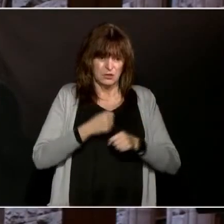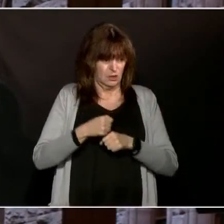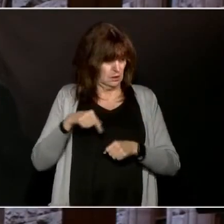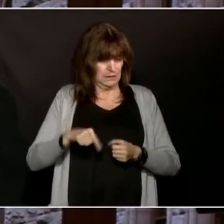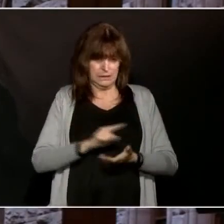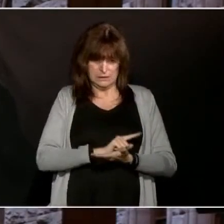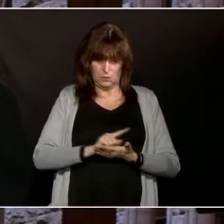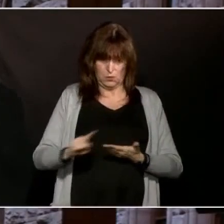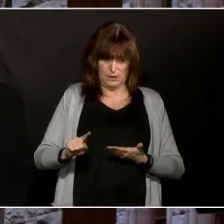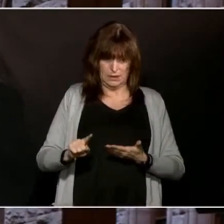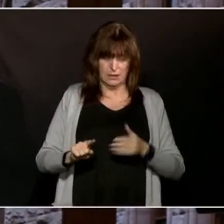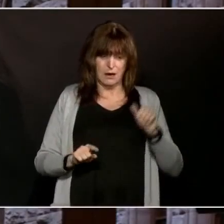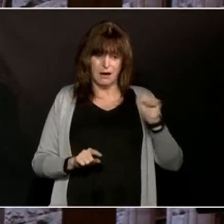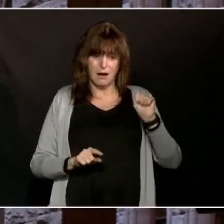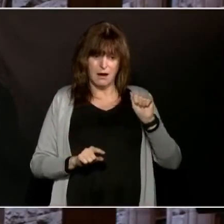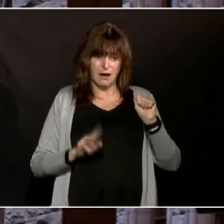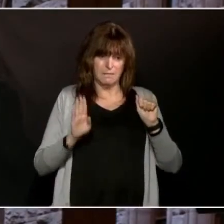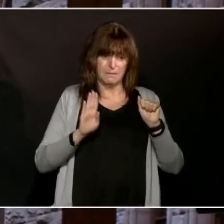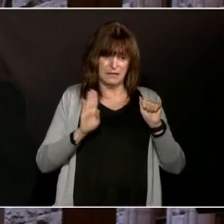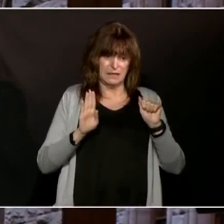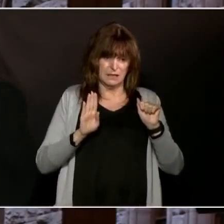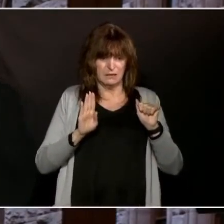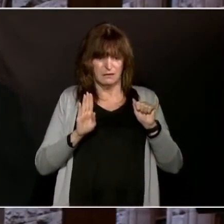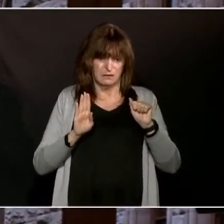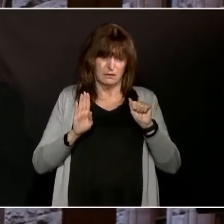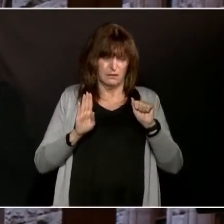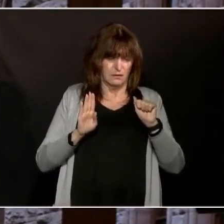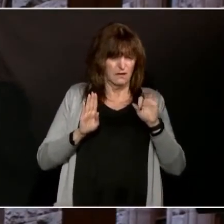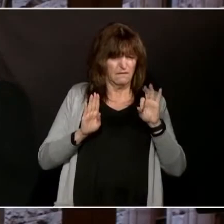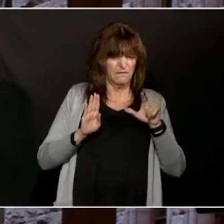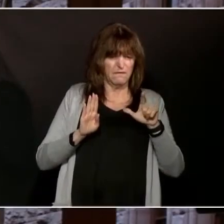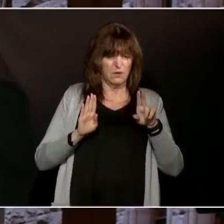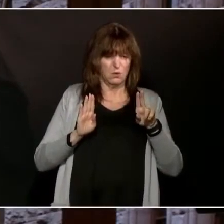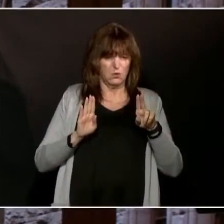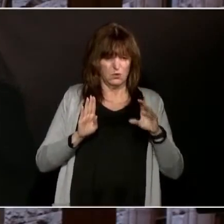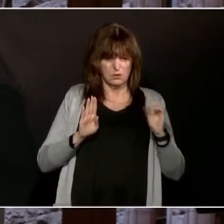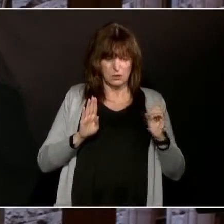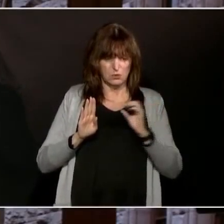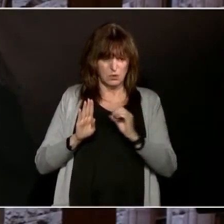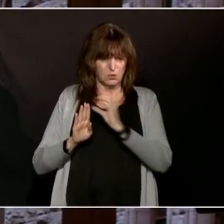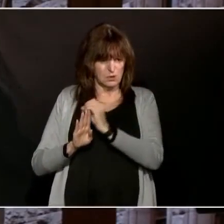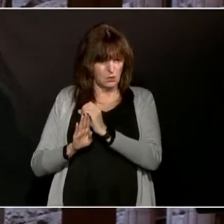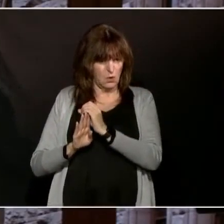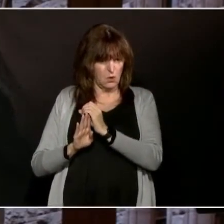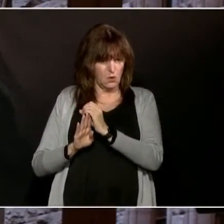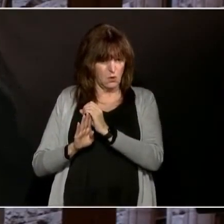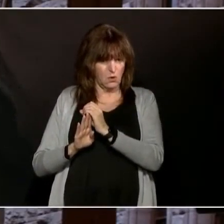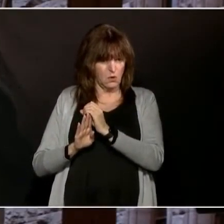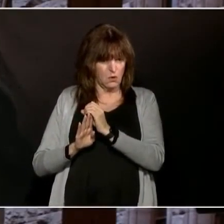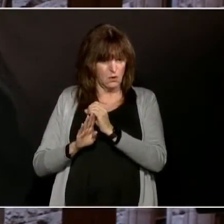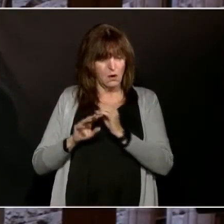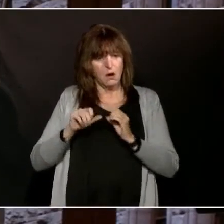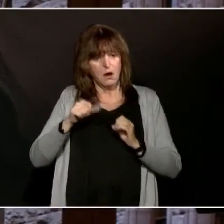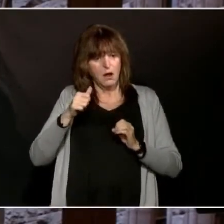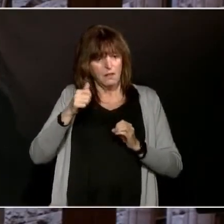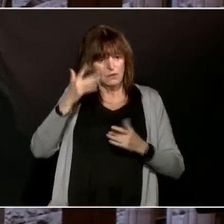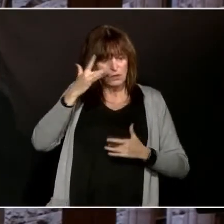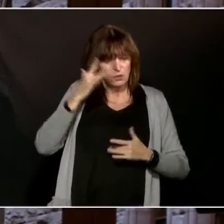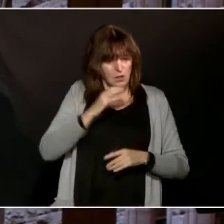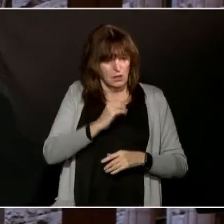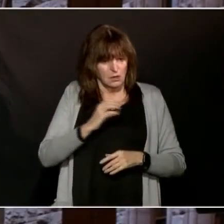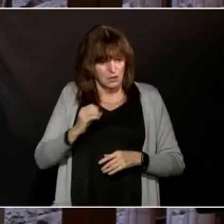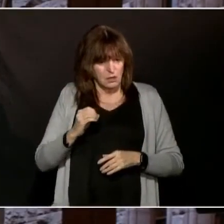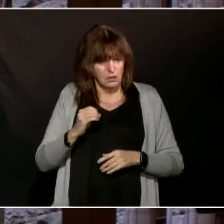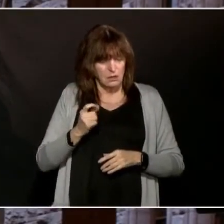B, influenza, 0, 0, 0, 0. Across the line for the other viruses, mostly zeros except for some rhinoviruses. And those are even